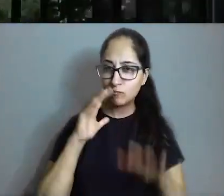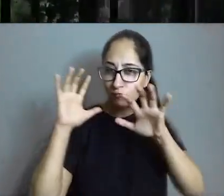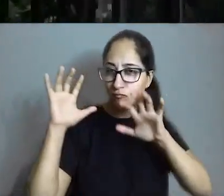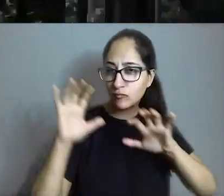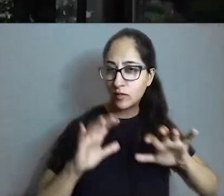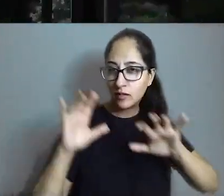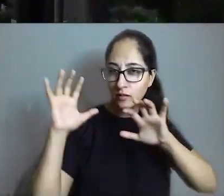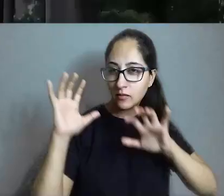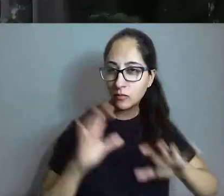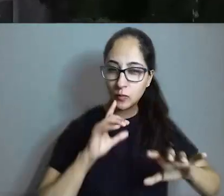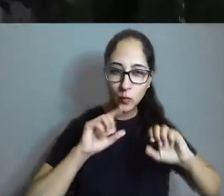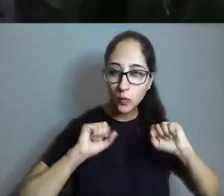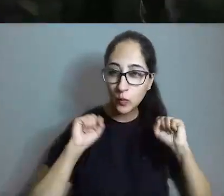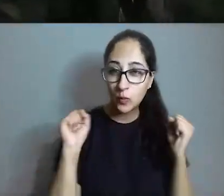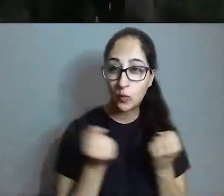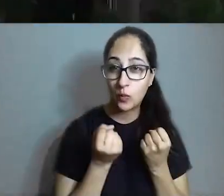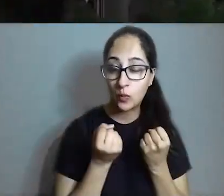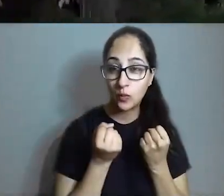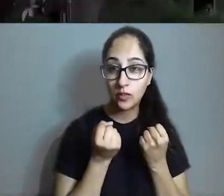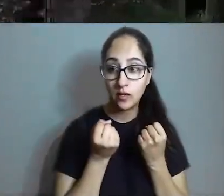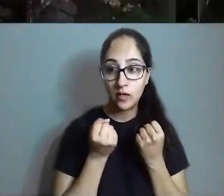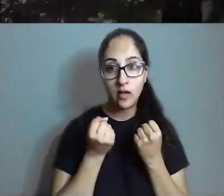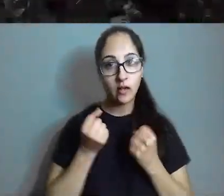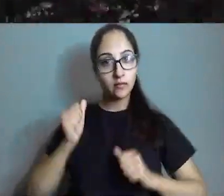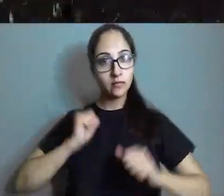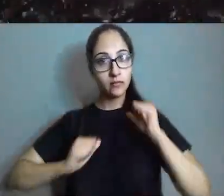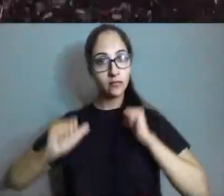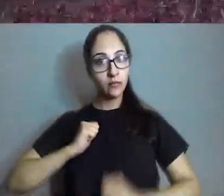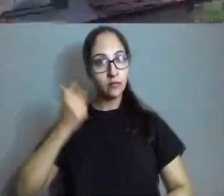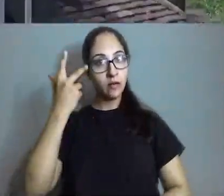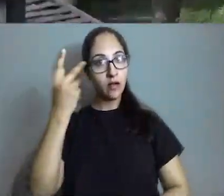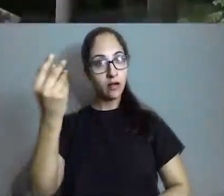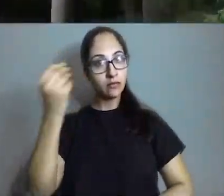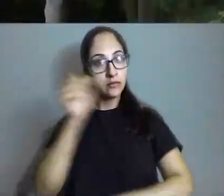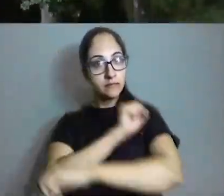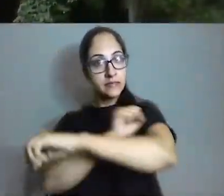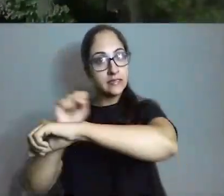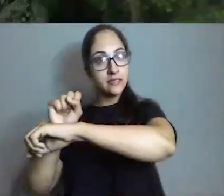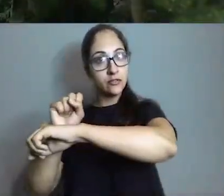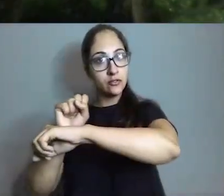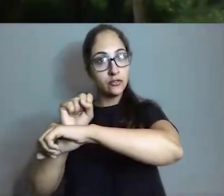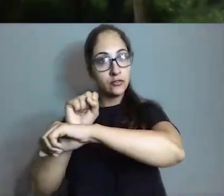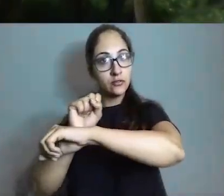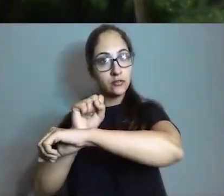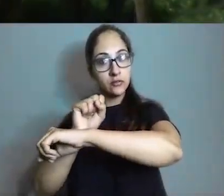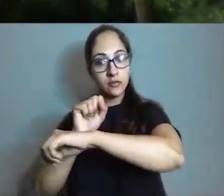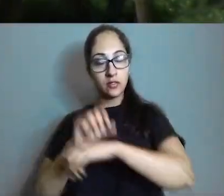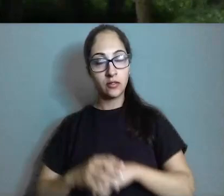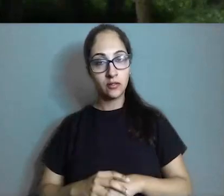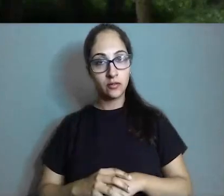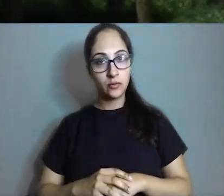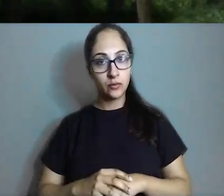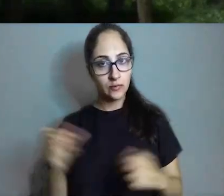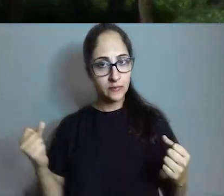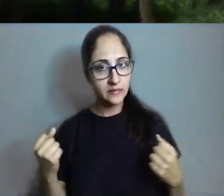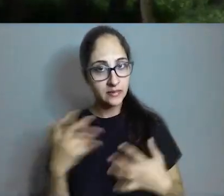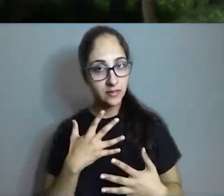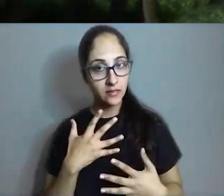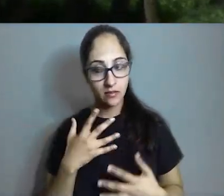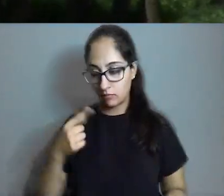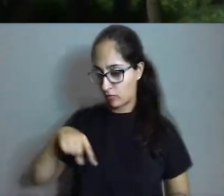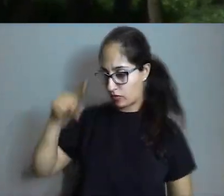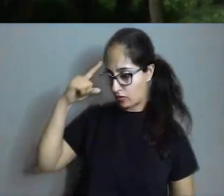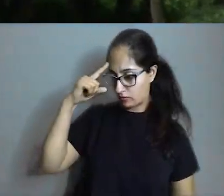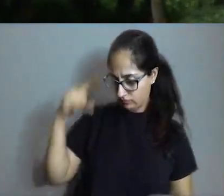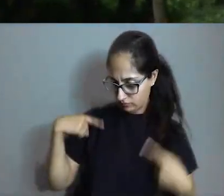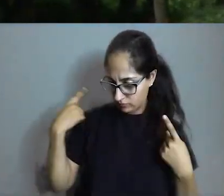cold, not the ideal weather for a group that was supposed to be singing on an outdoor stage. And so